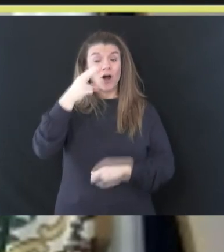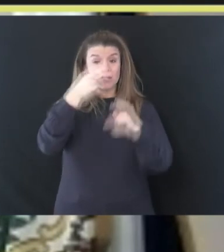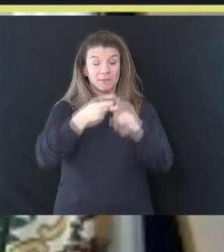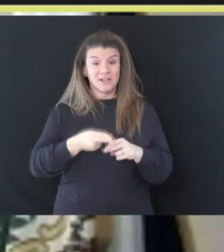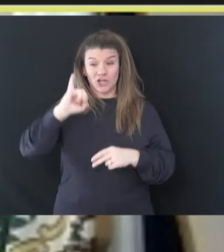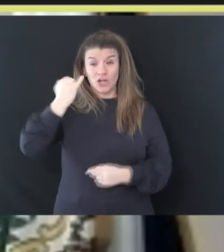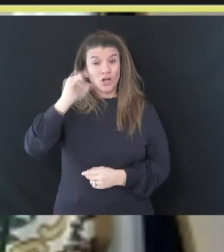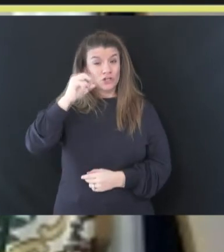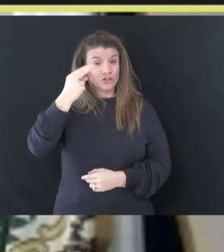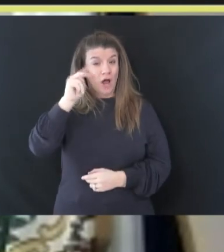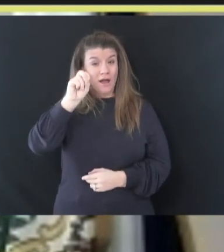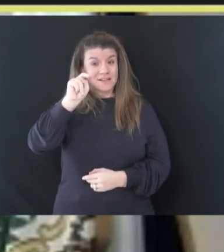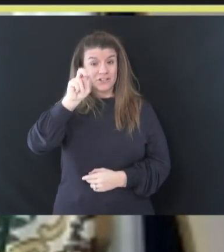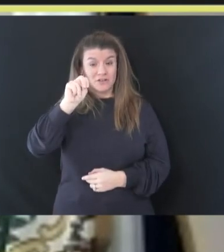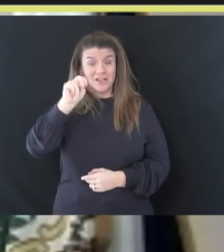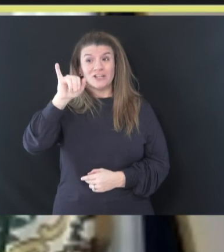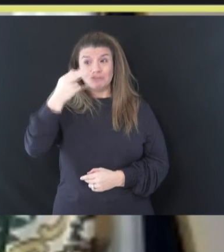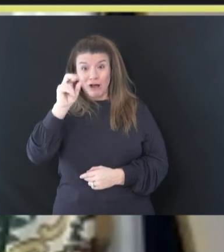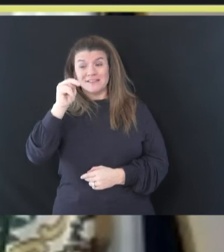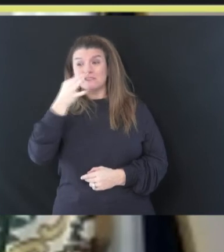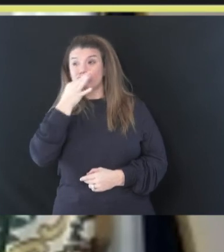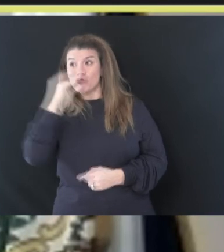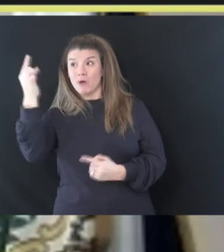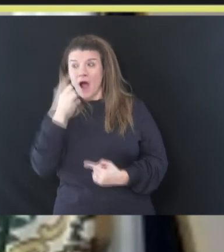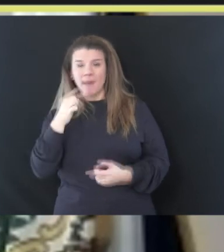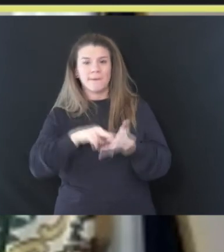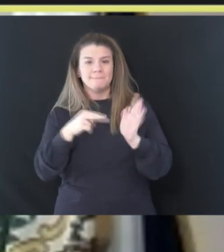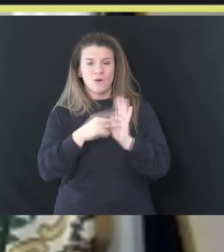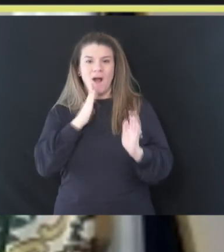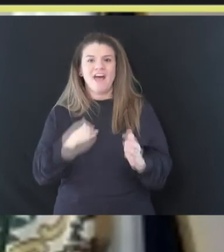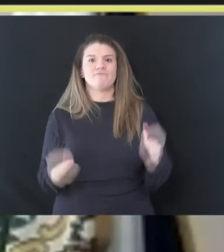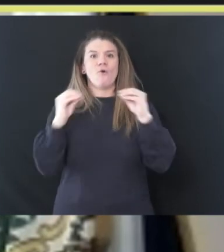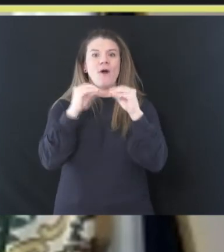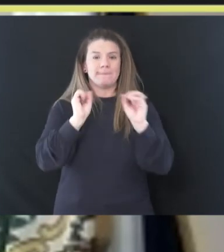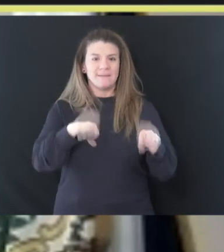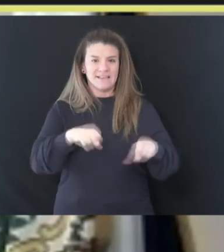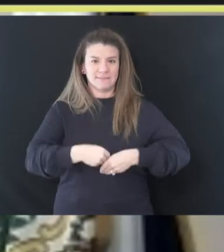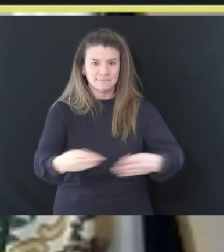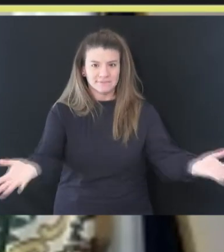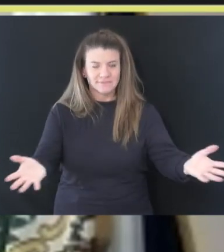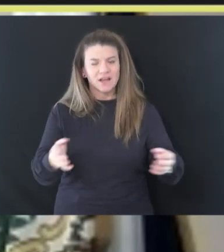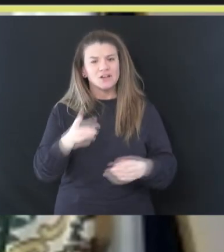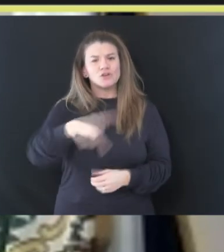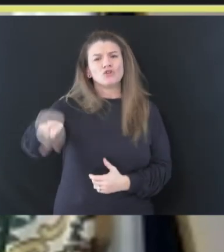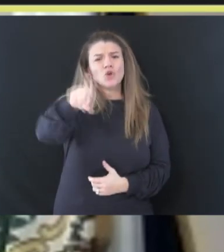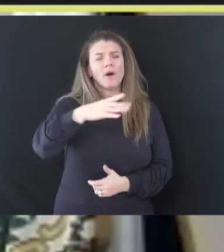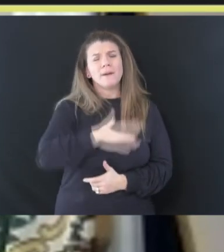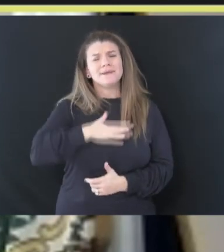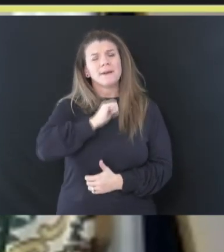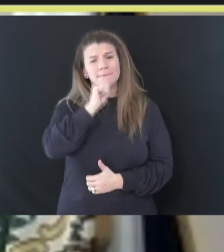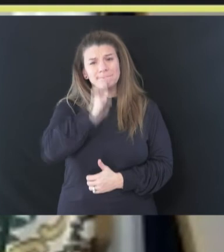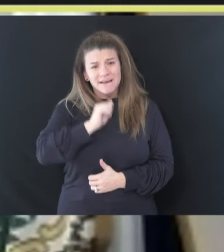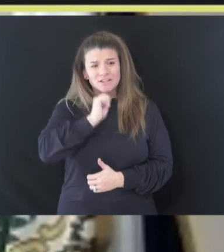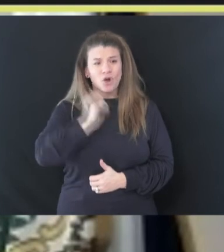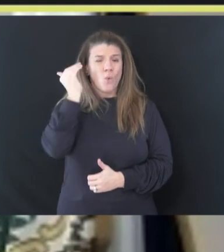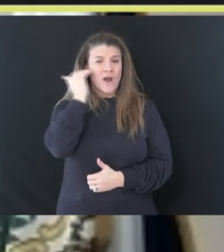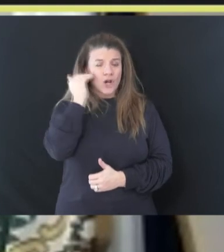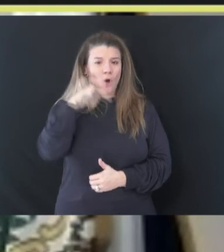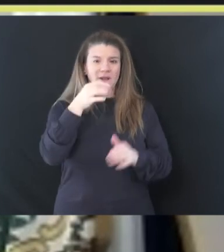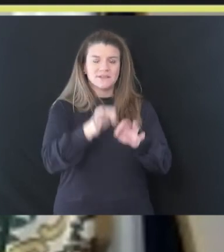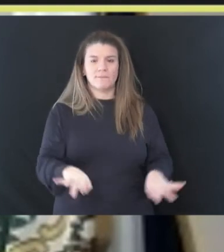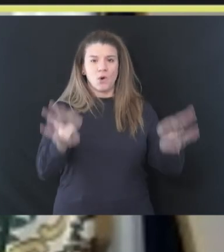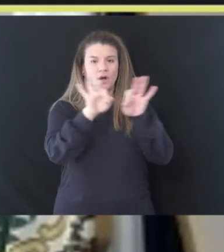additional resources for us to move vaccines. So we ask everyone to please be patient. We know this is important. We know everyone